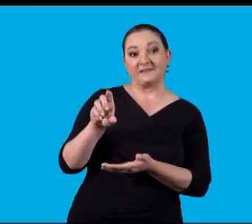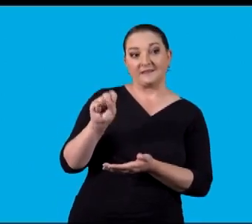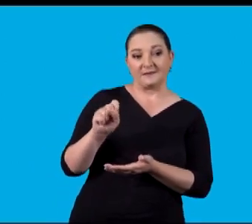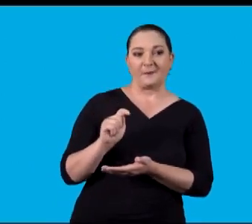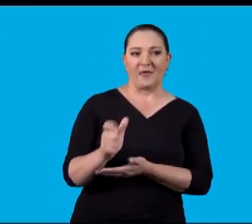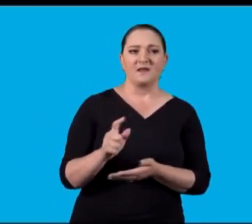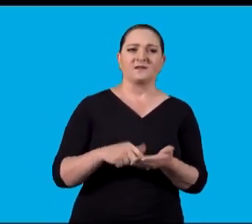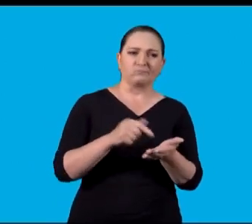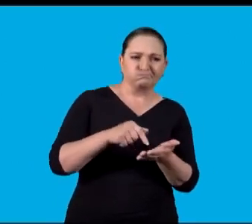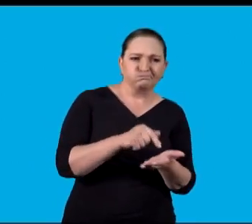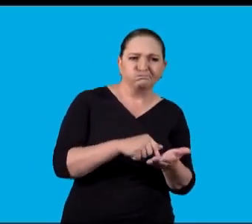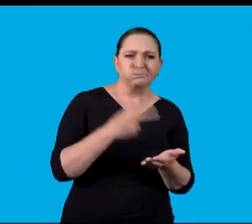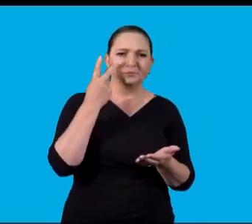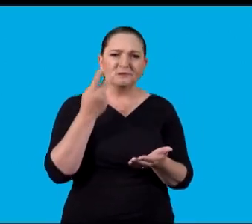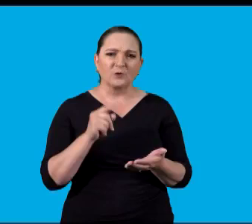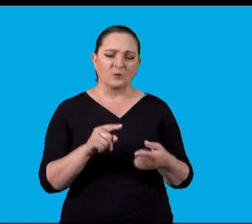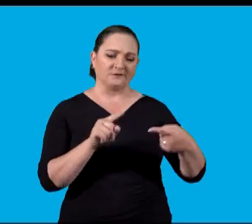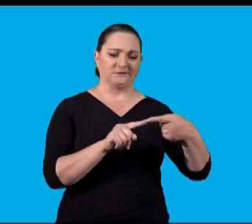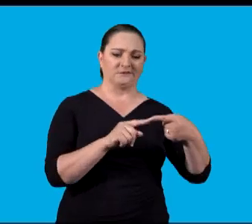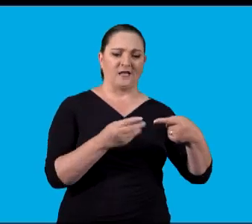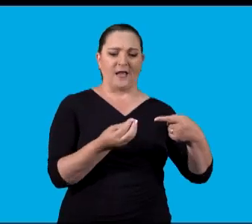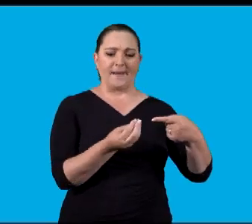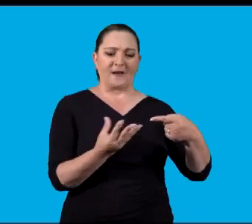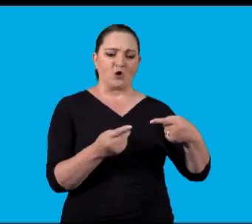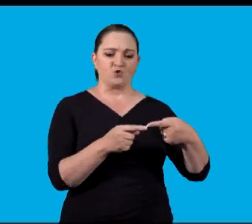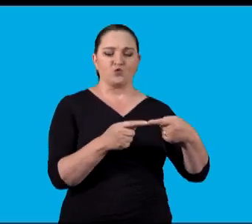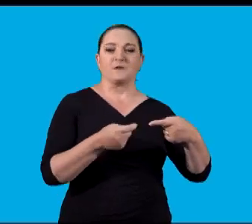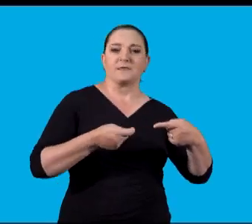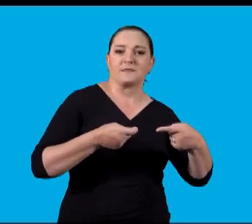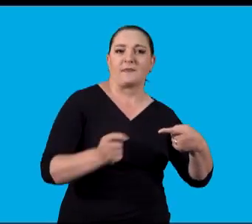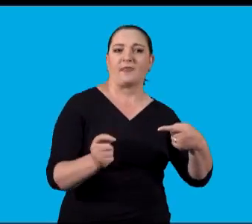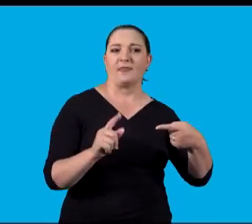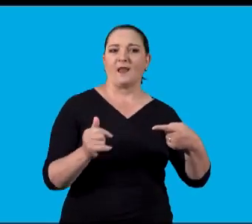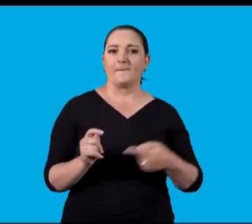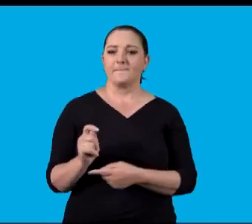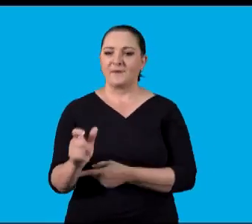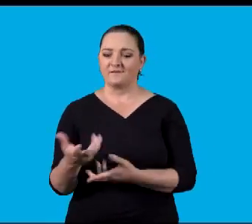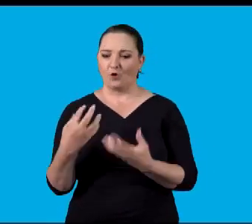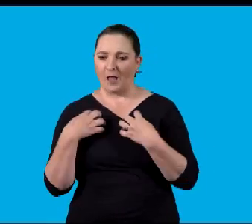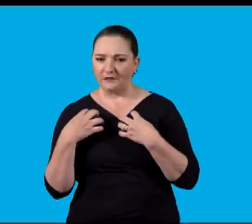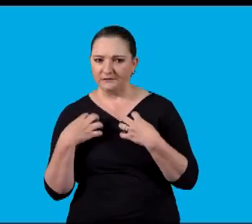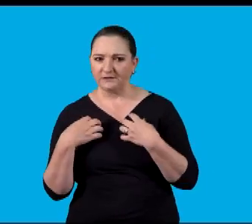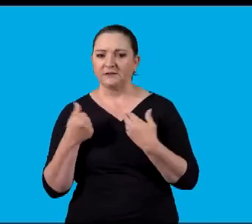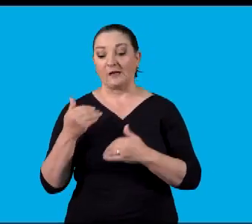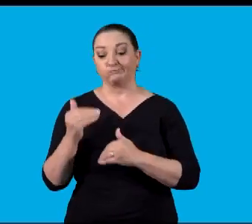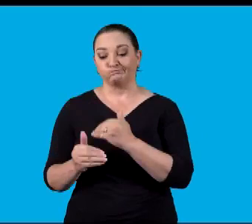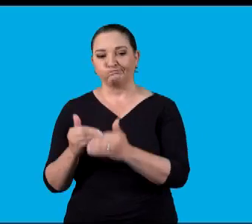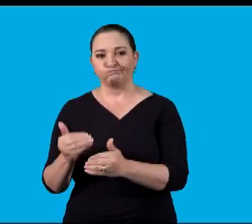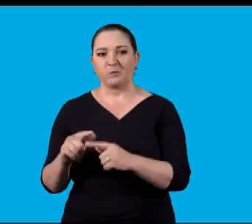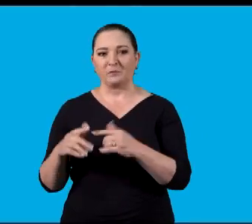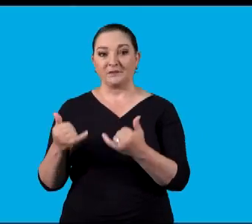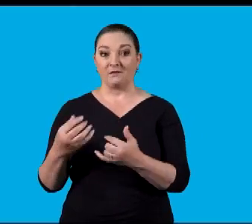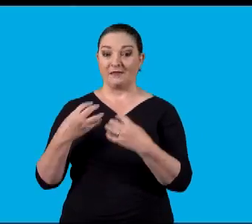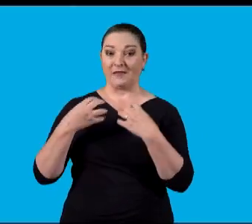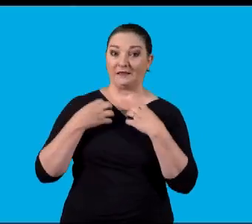will show the amount that has been spent on the purchase of assets as well as the proceeds when